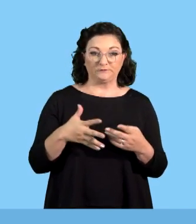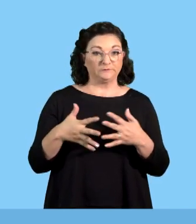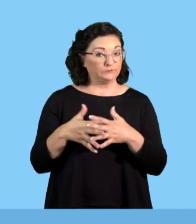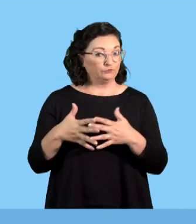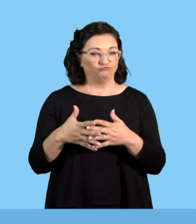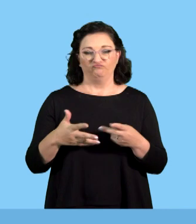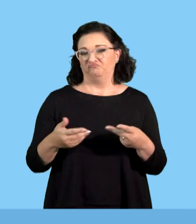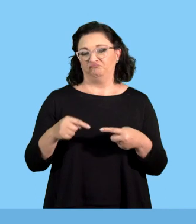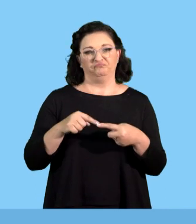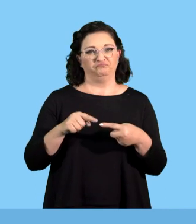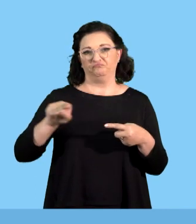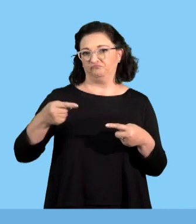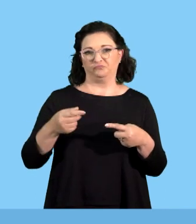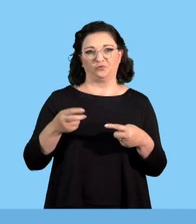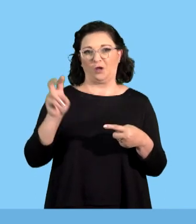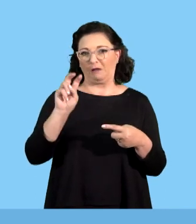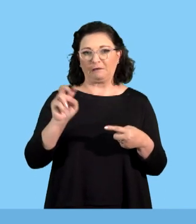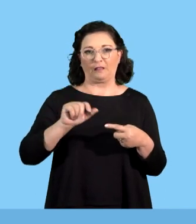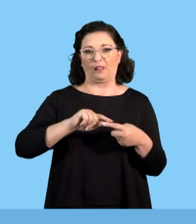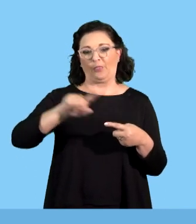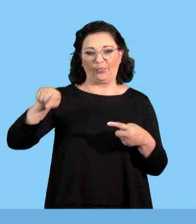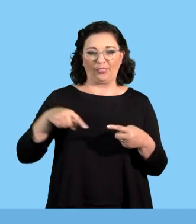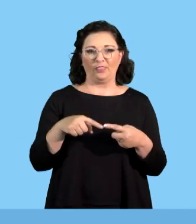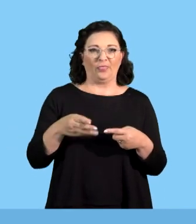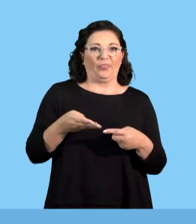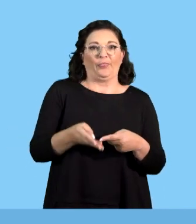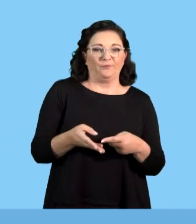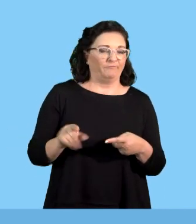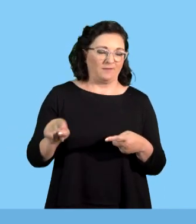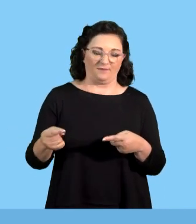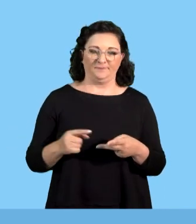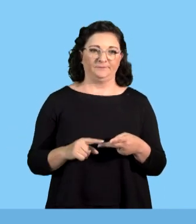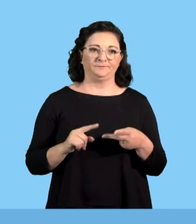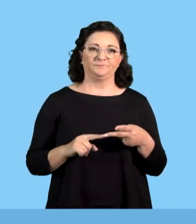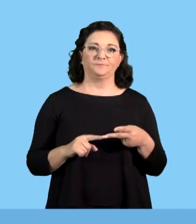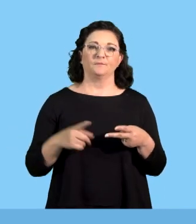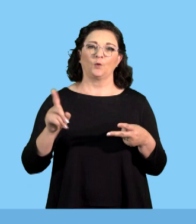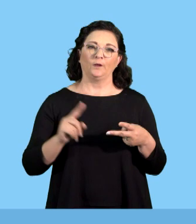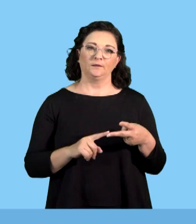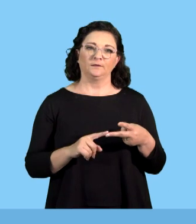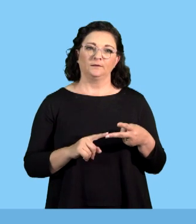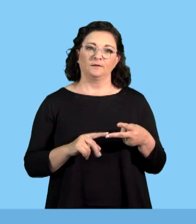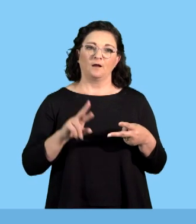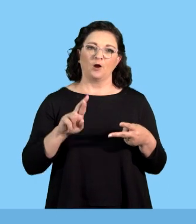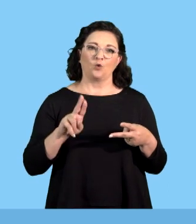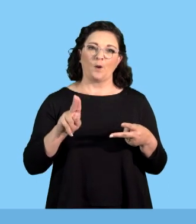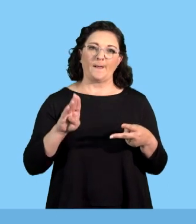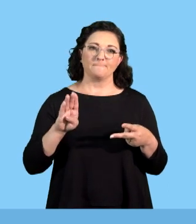does not conduct electricity. It doesn't allow electric current to pass through. We can also have